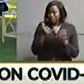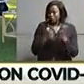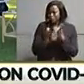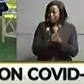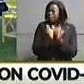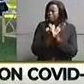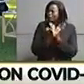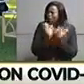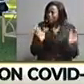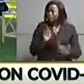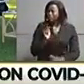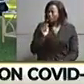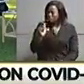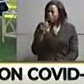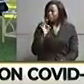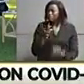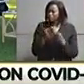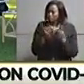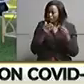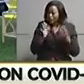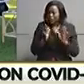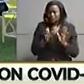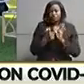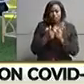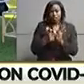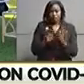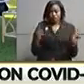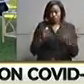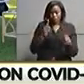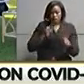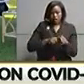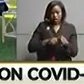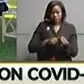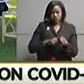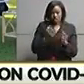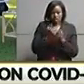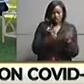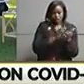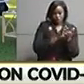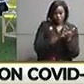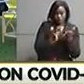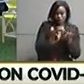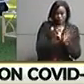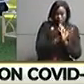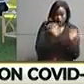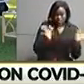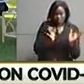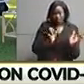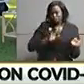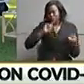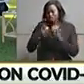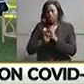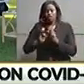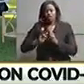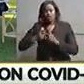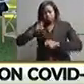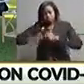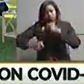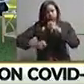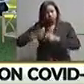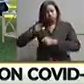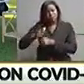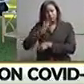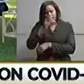transport by, for instance, temporarily shifting to the bicycles, then